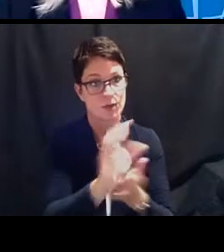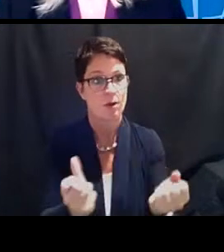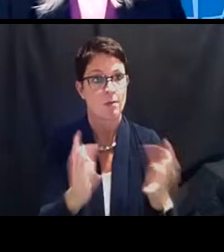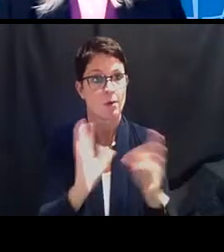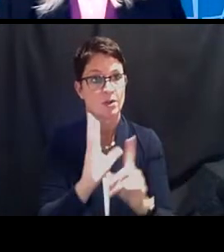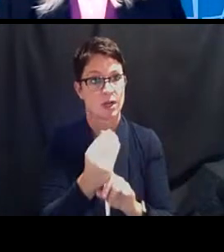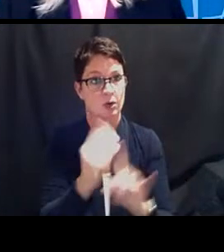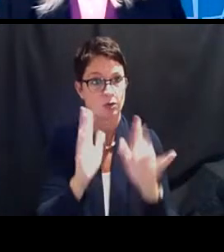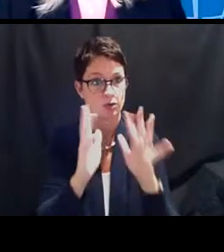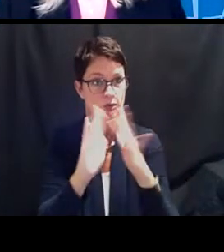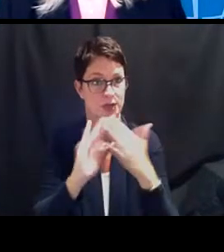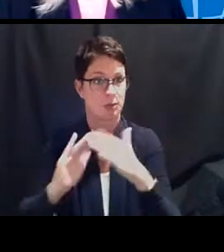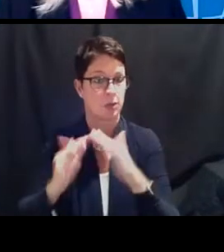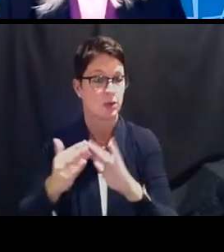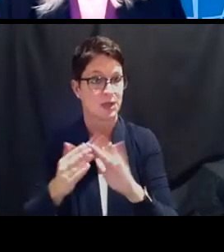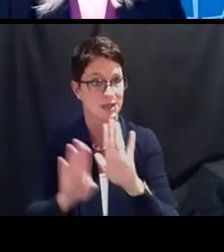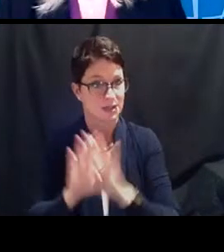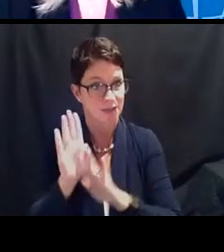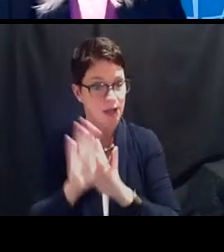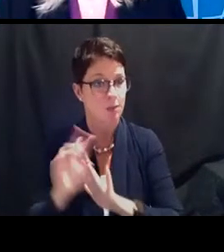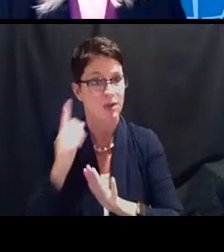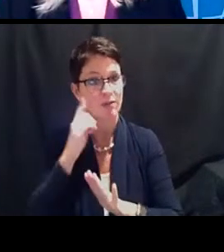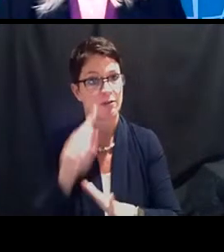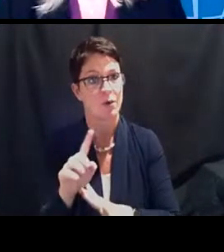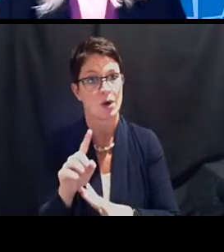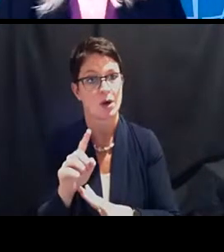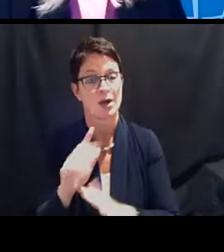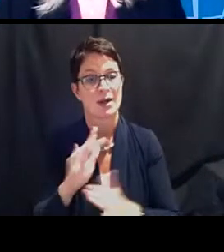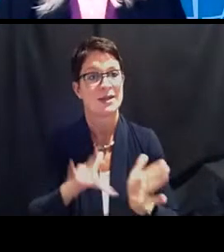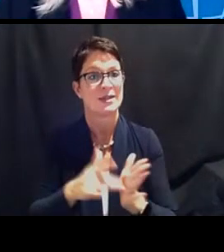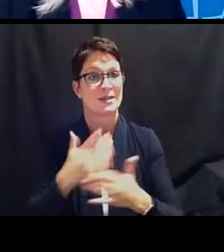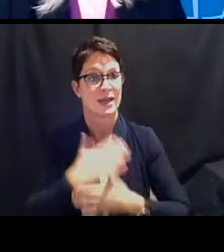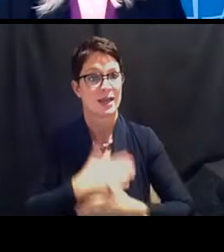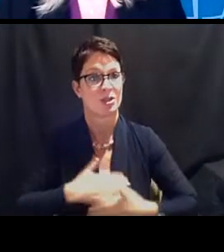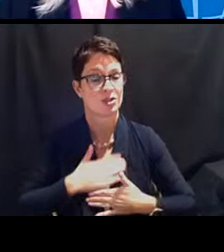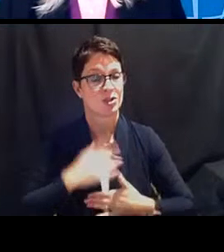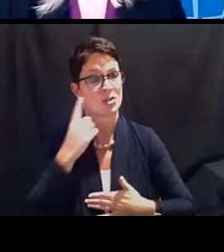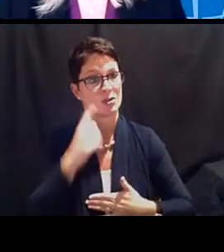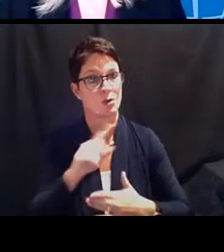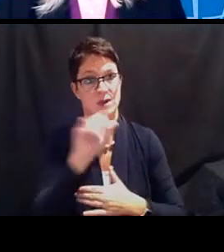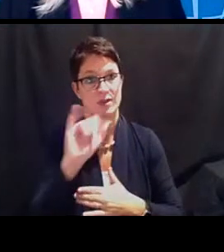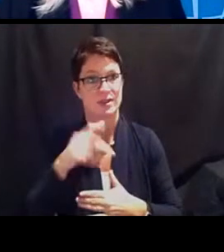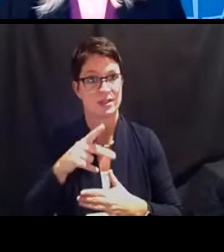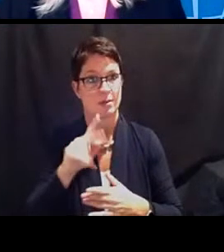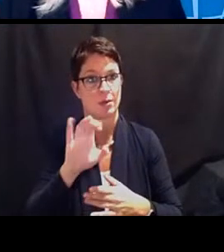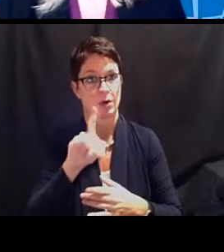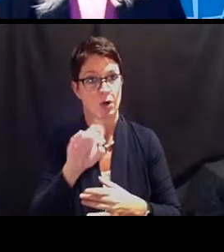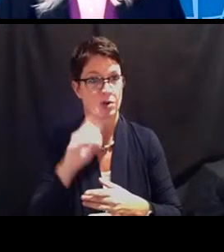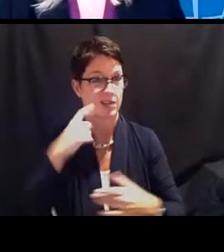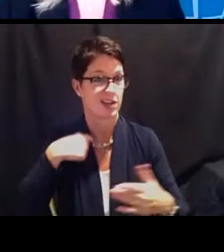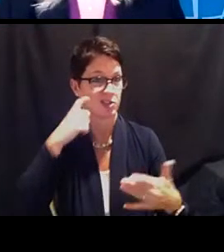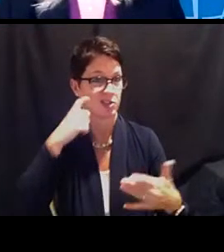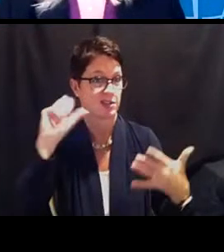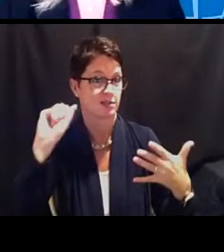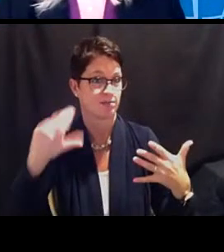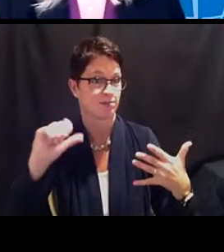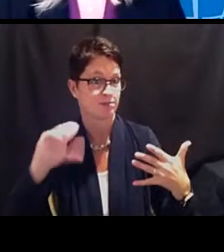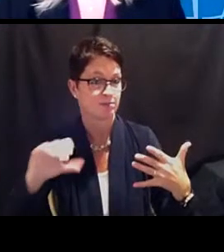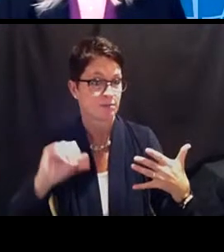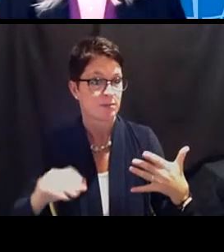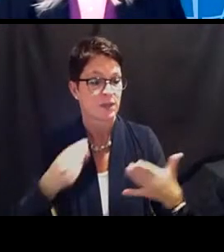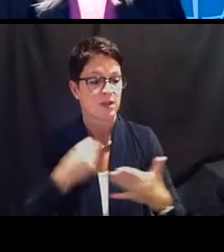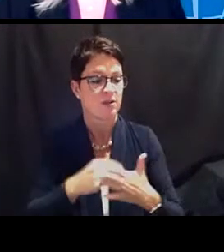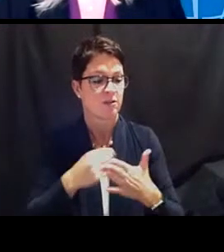communities, so for some sites and incentives for the residents of these zip codes as well. And funds for economic